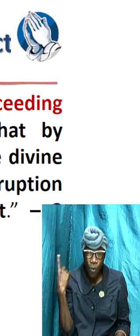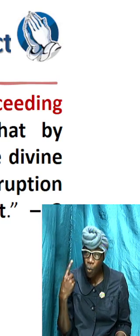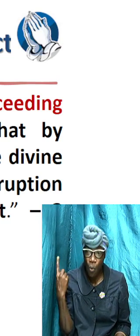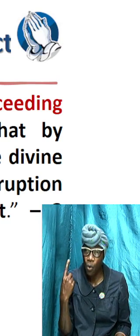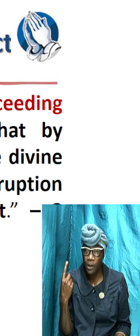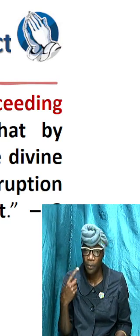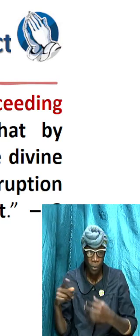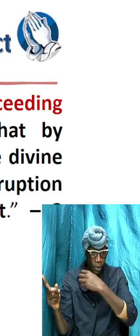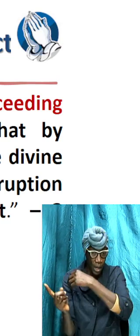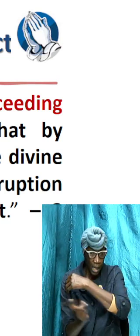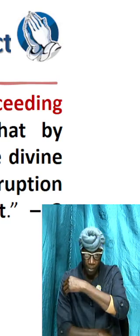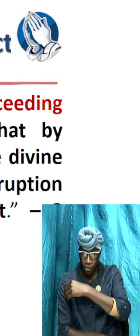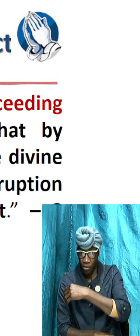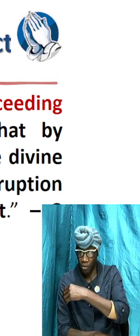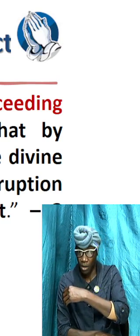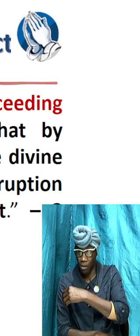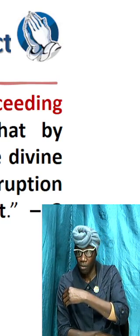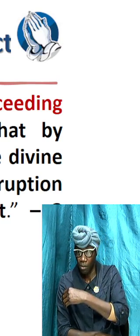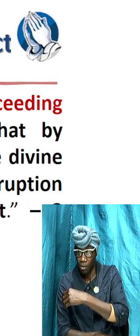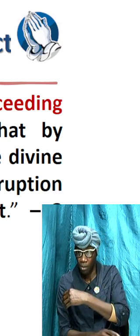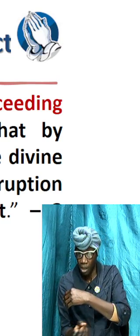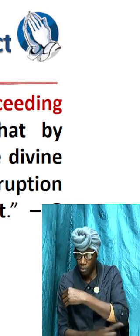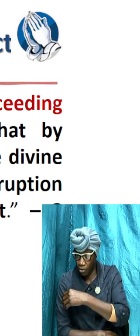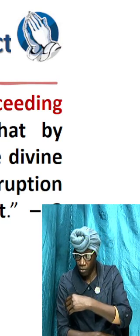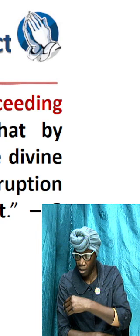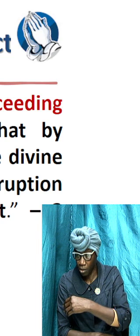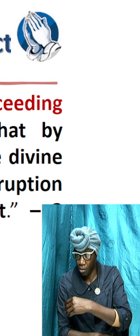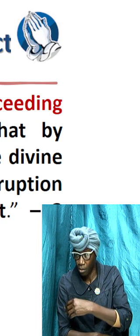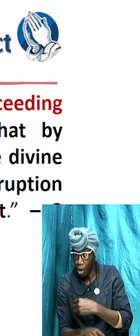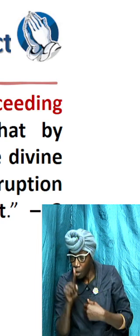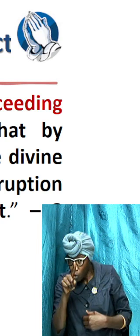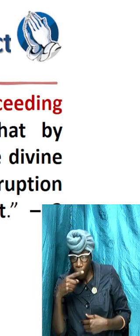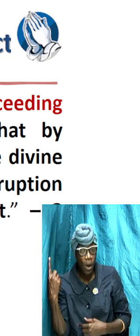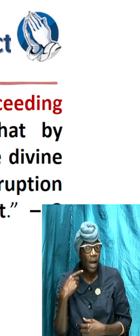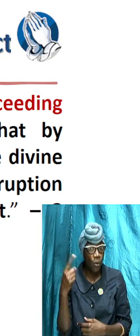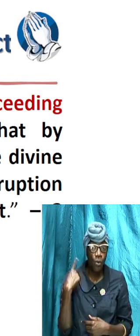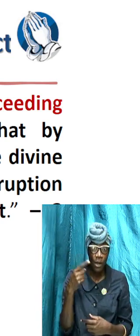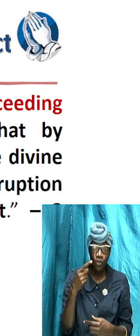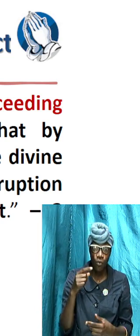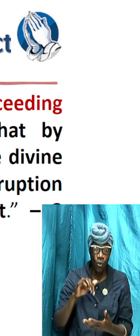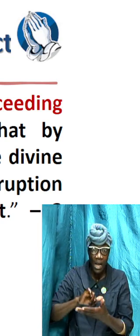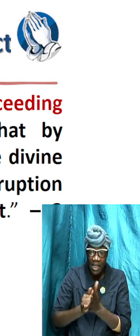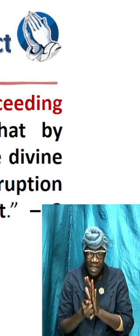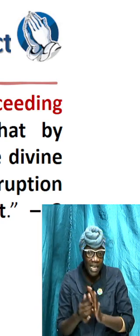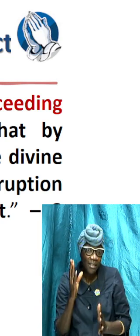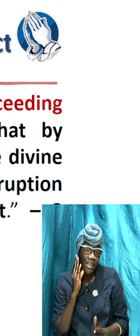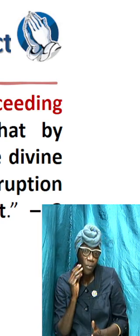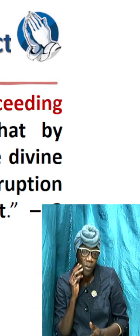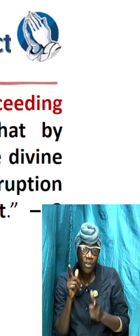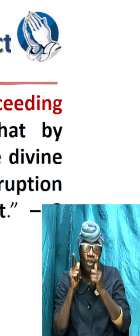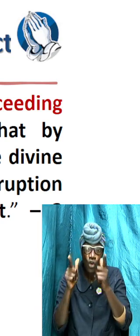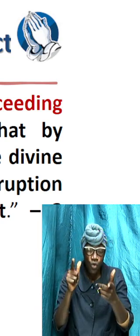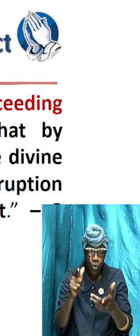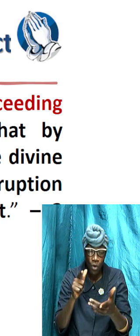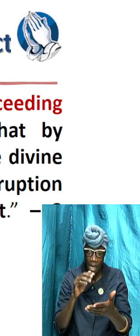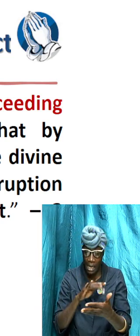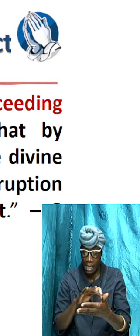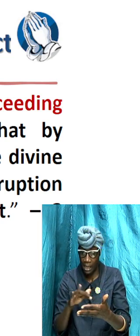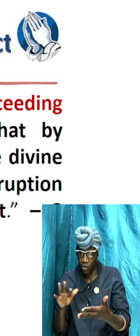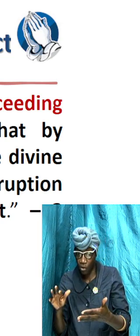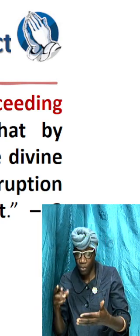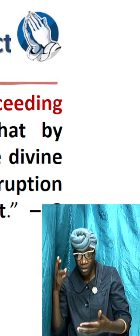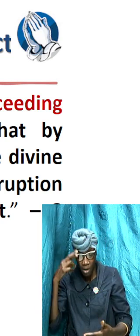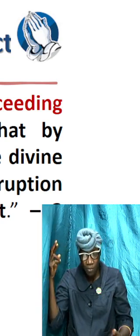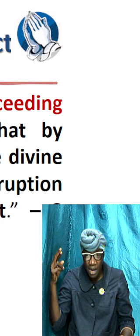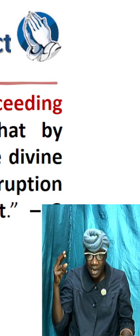It's me alone having this bad experience. Amen. But as I was looking in the scriptures, I realized how far that